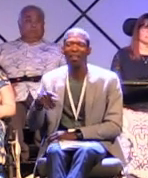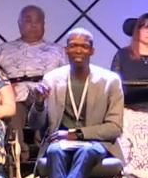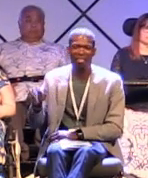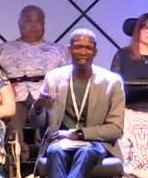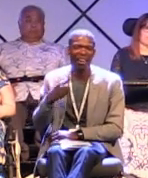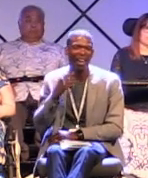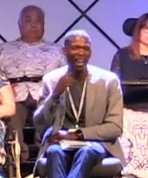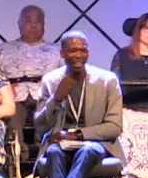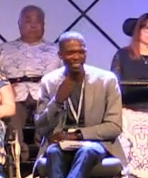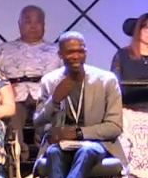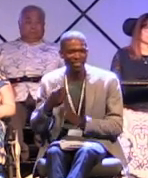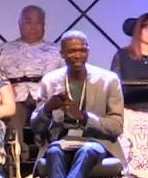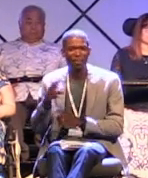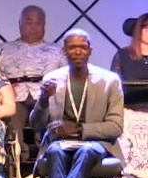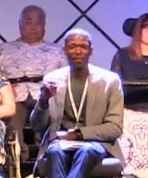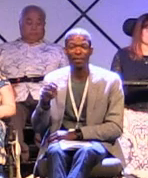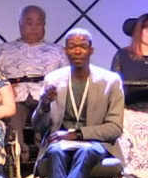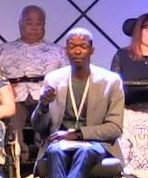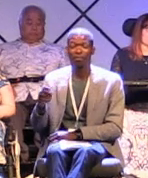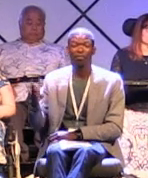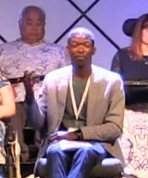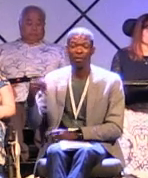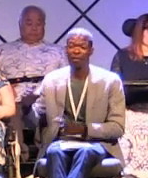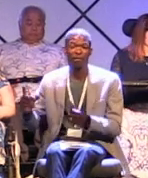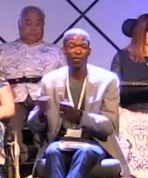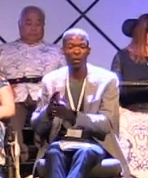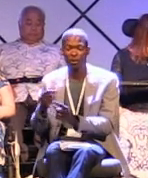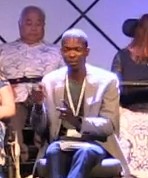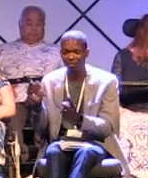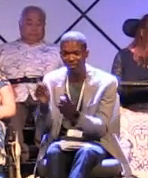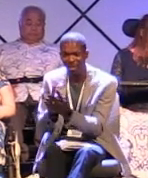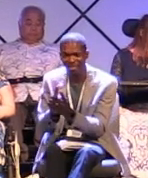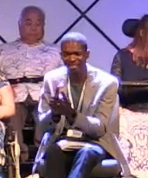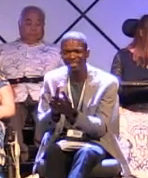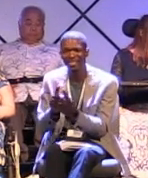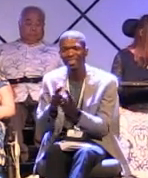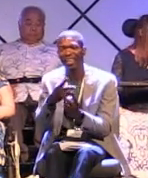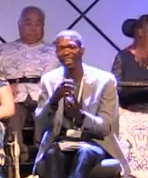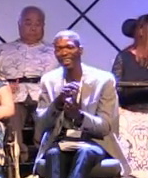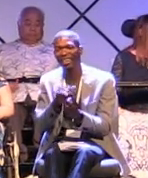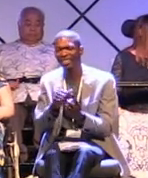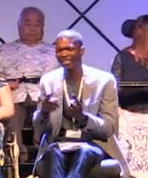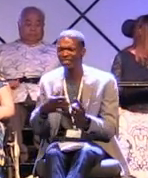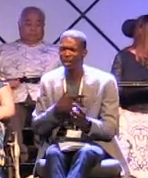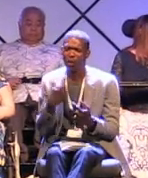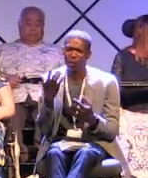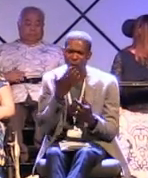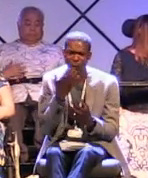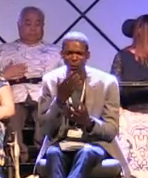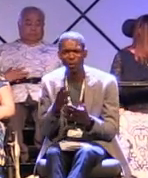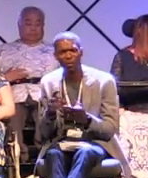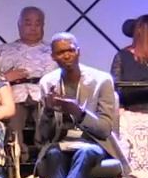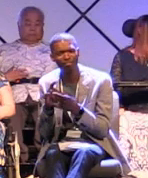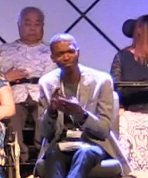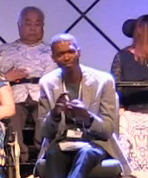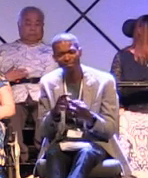From the very beginning, Lisa expressed feeling an immediate attachment to Kenna from the moment they first locked